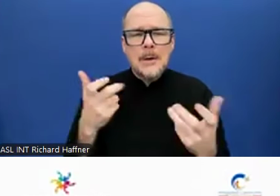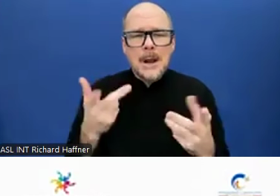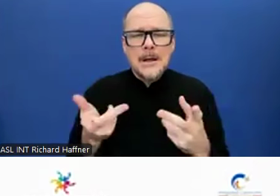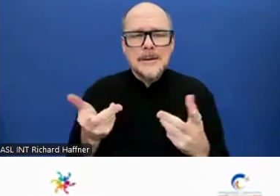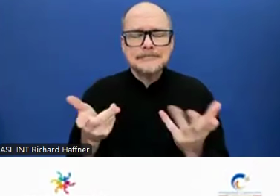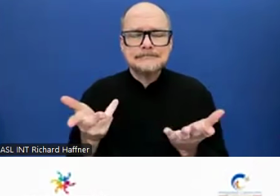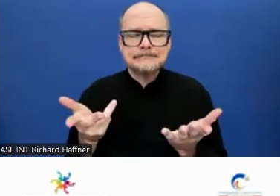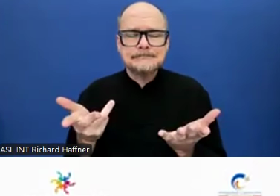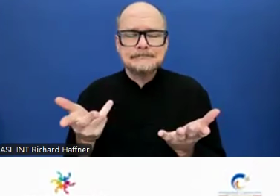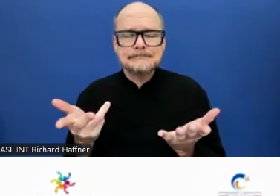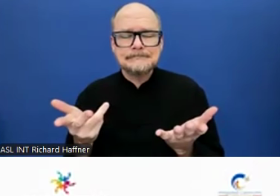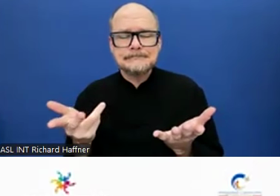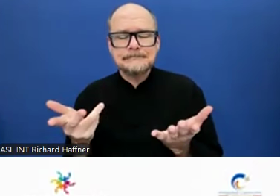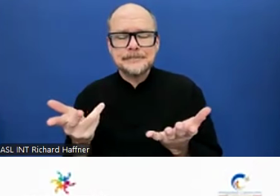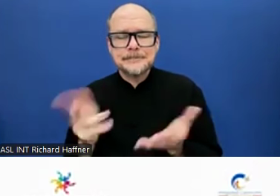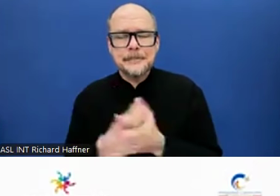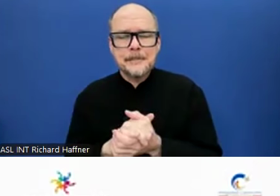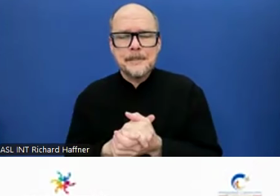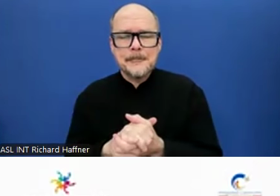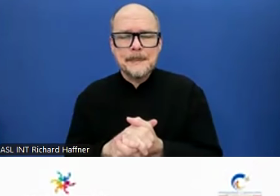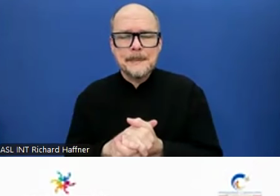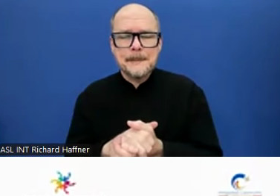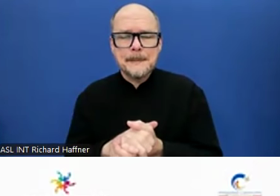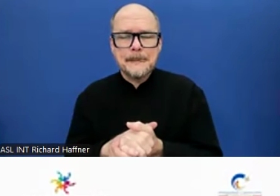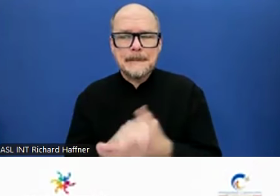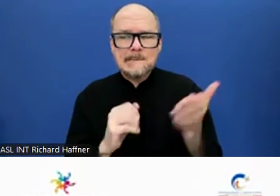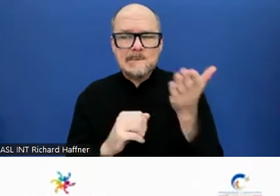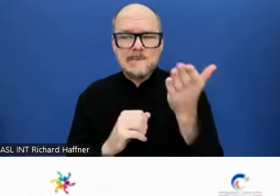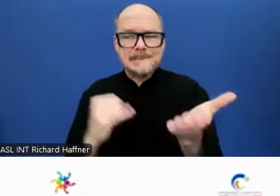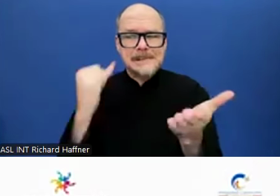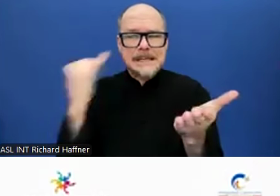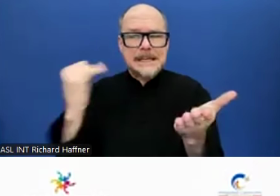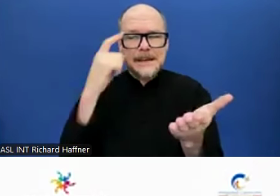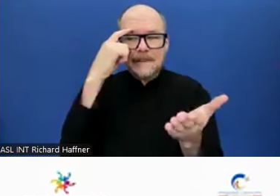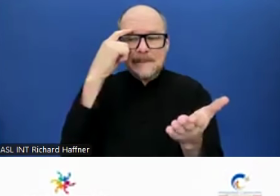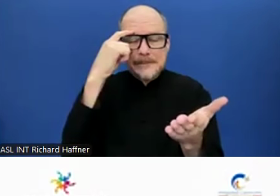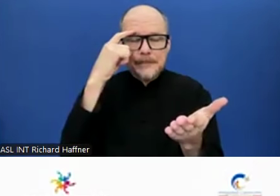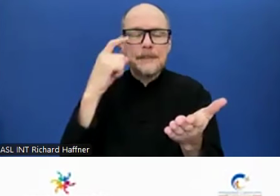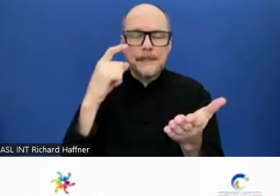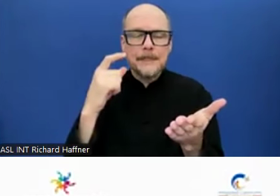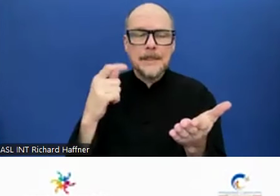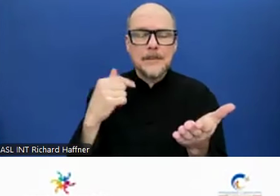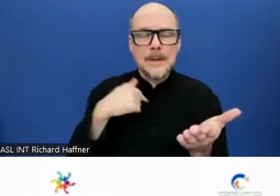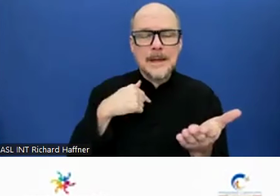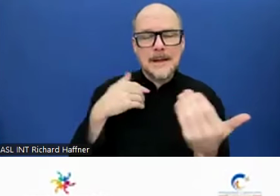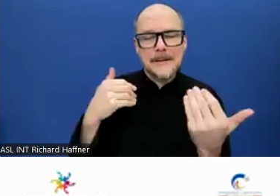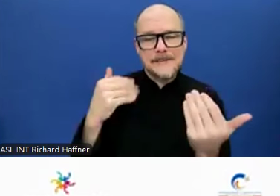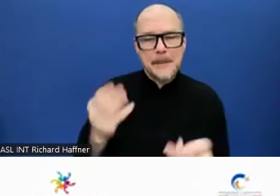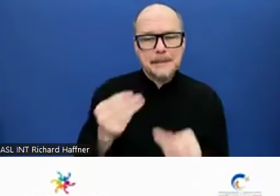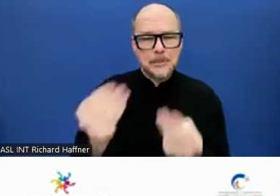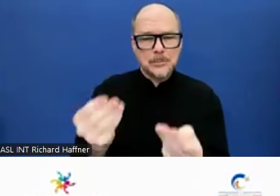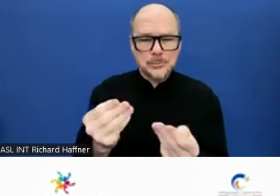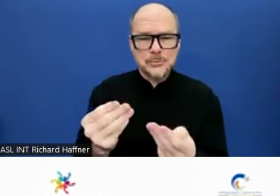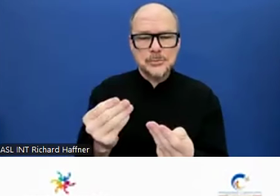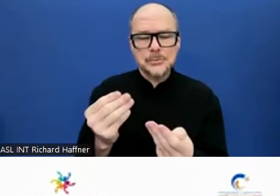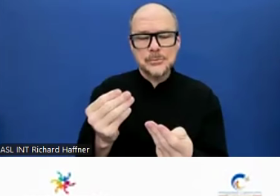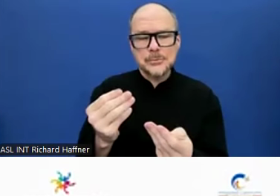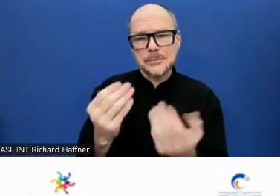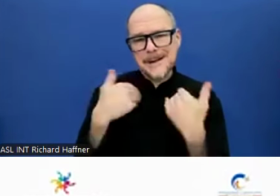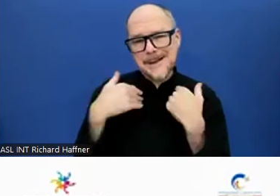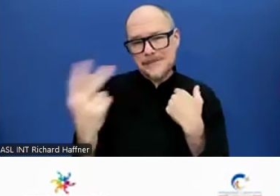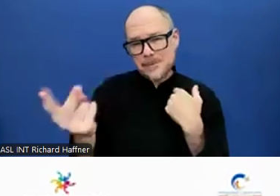that we might get to a motion of that speaks to two members of this